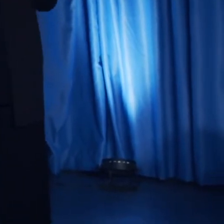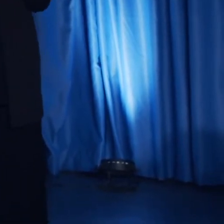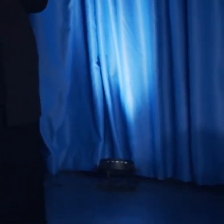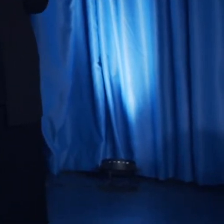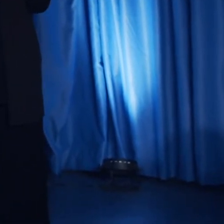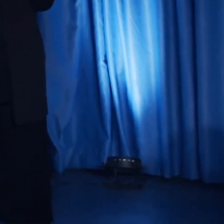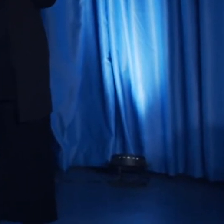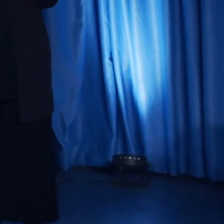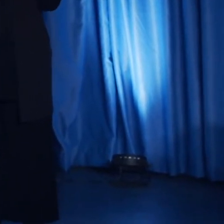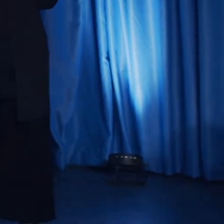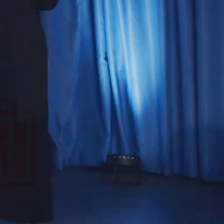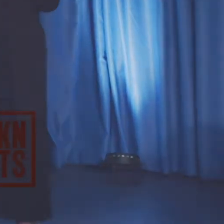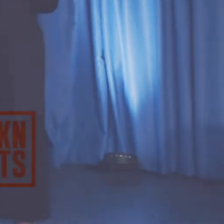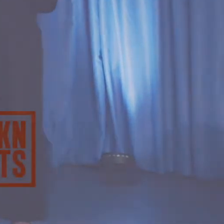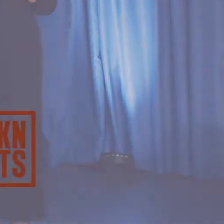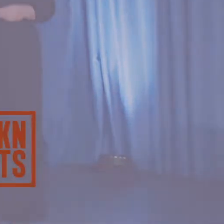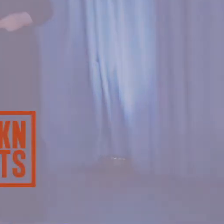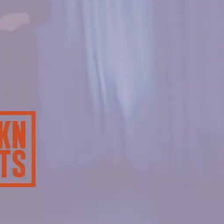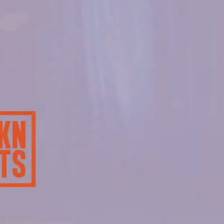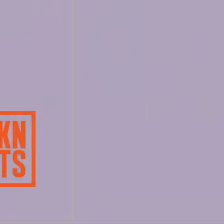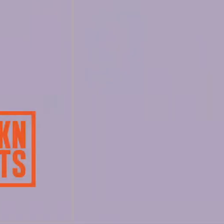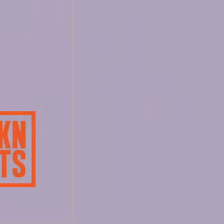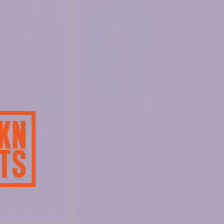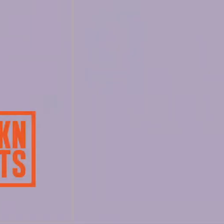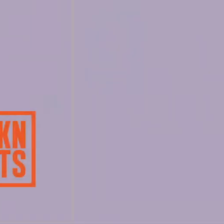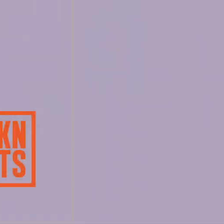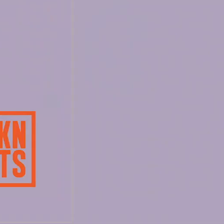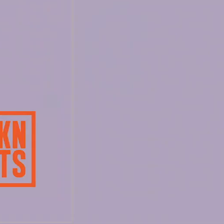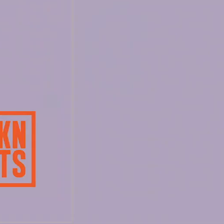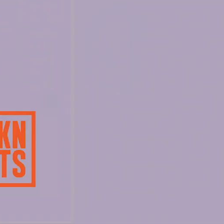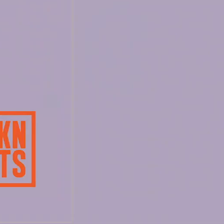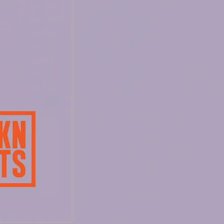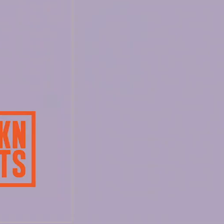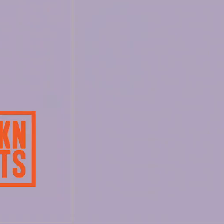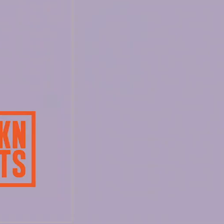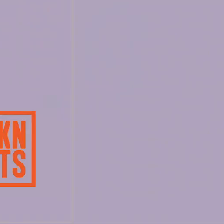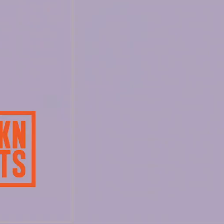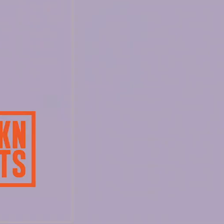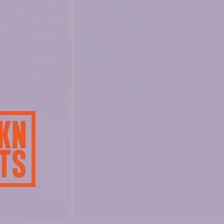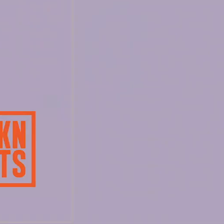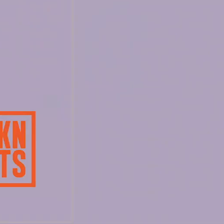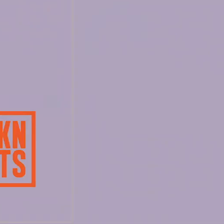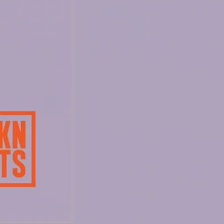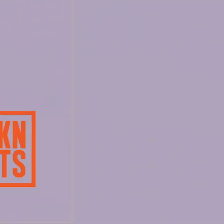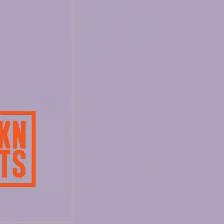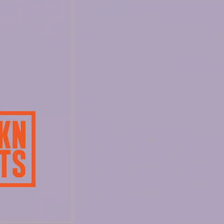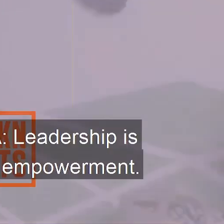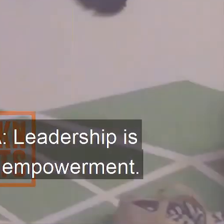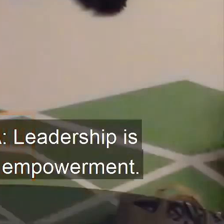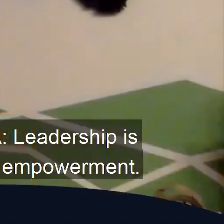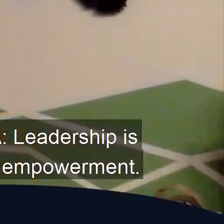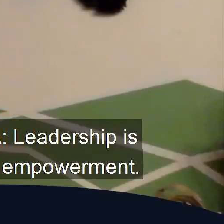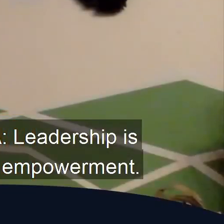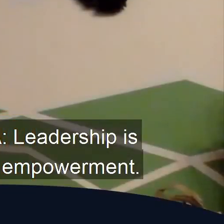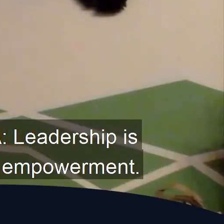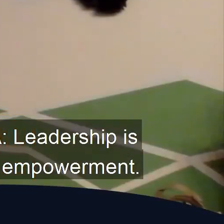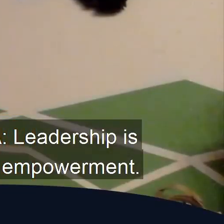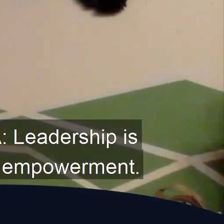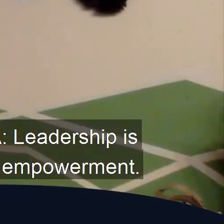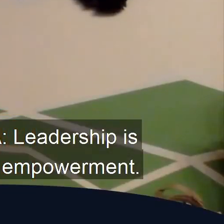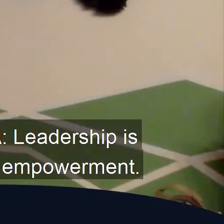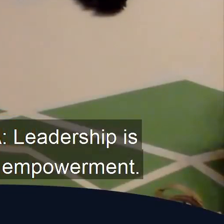the driver, but I noticed his socks were silk. His arm swung cufflinks. Good